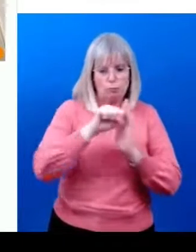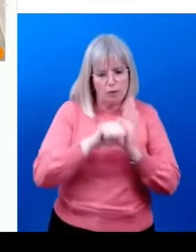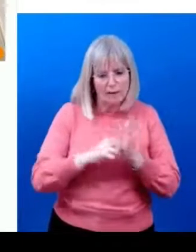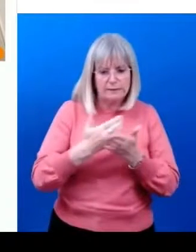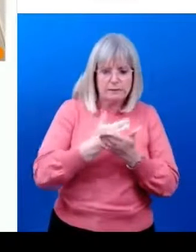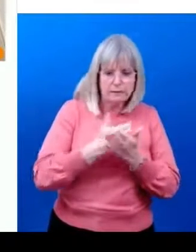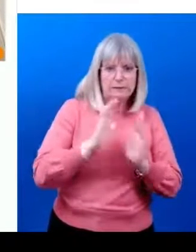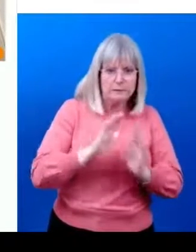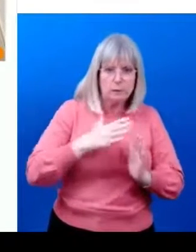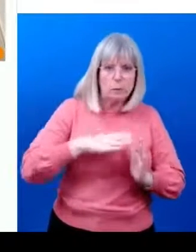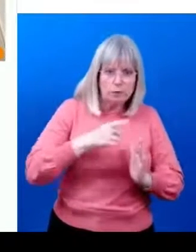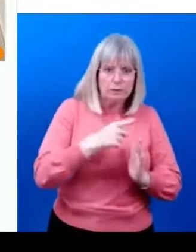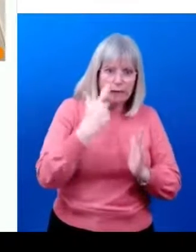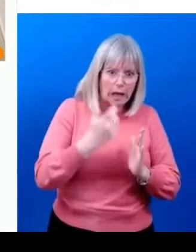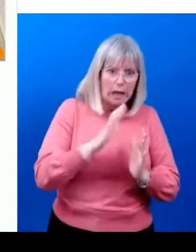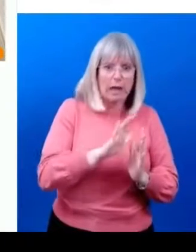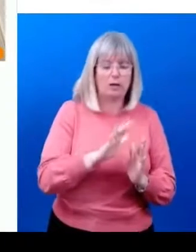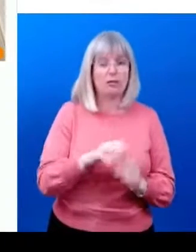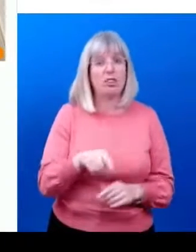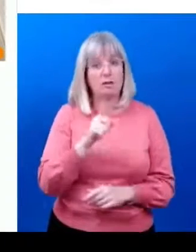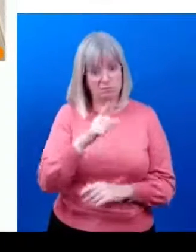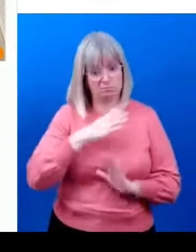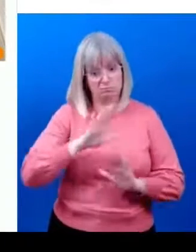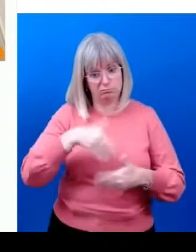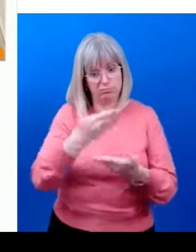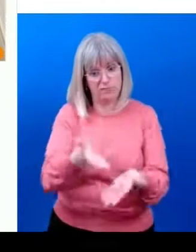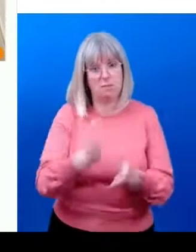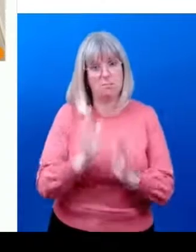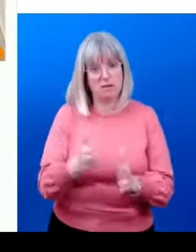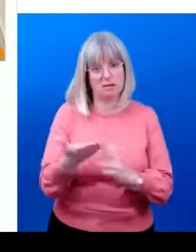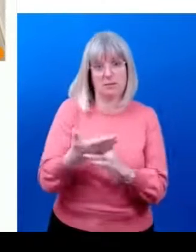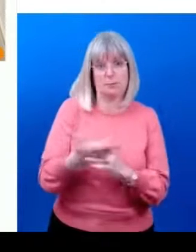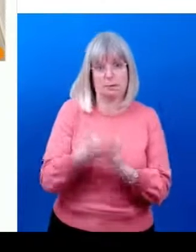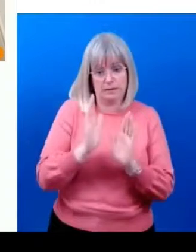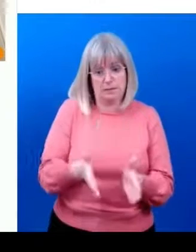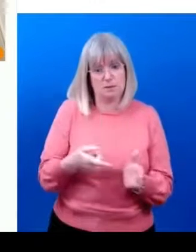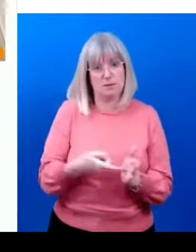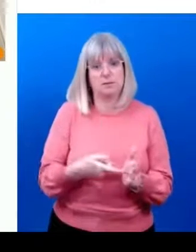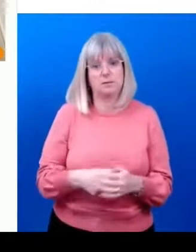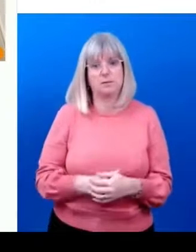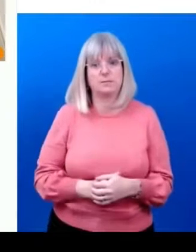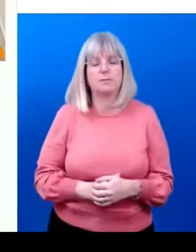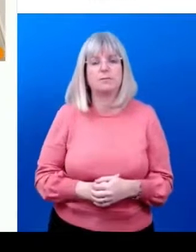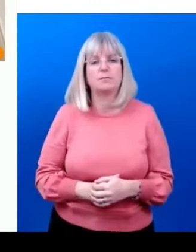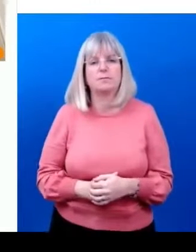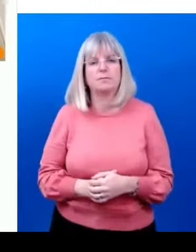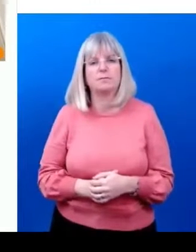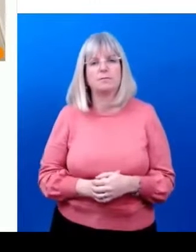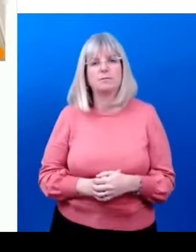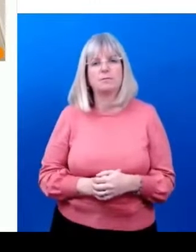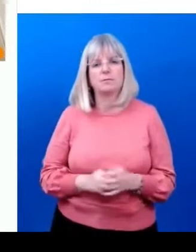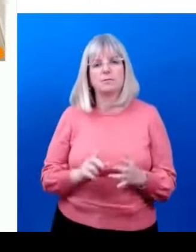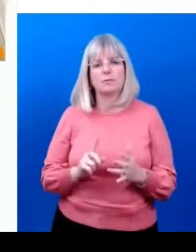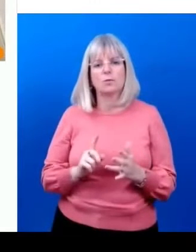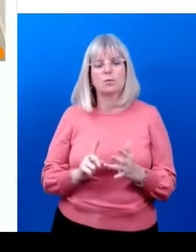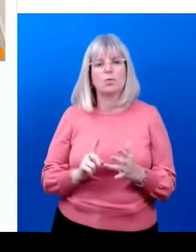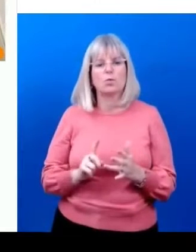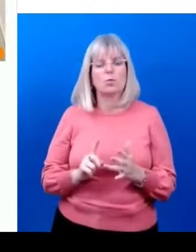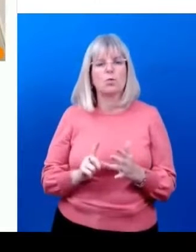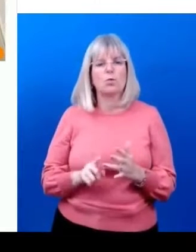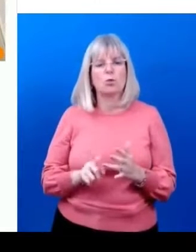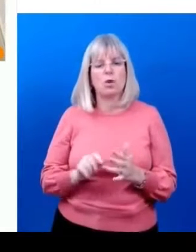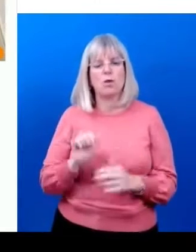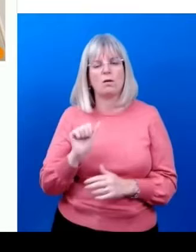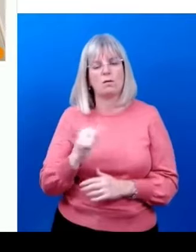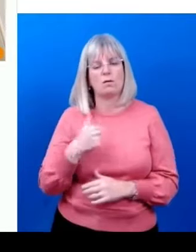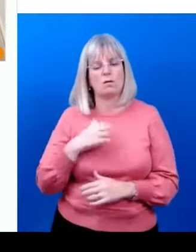So, and that's been, you've seen that happen. I mean, I heard a really interesting saying today, and it said 1